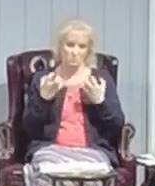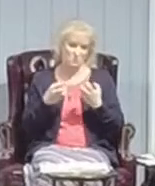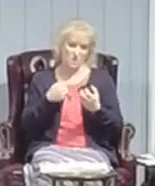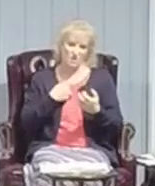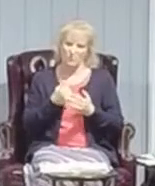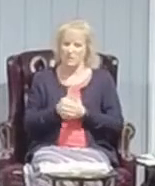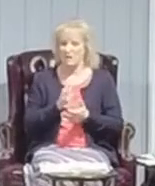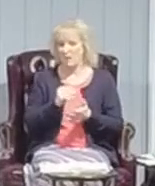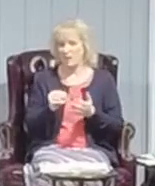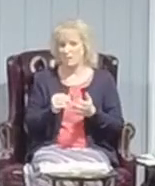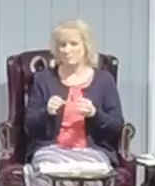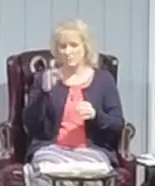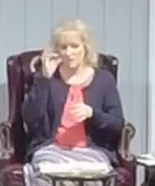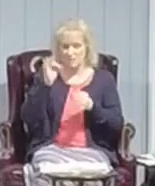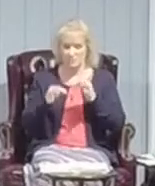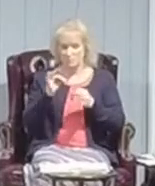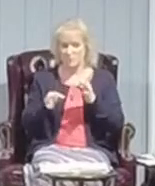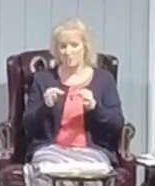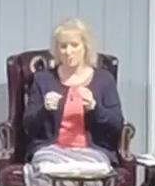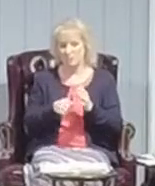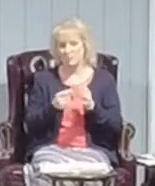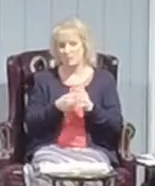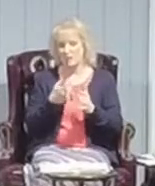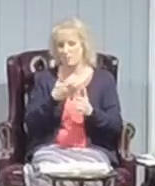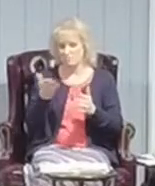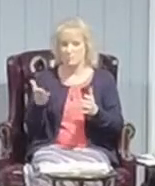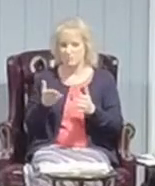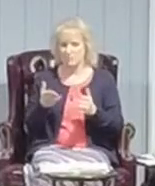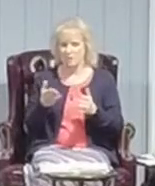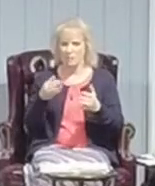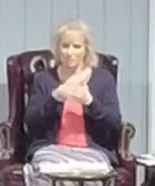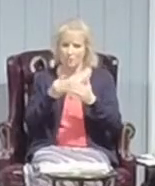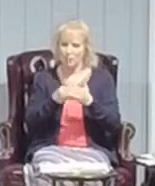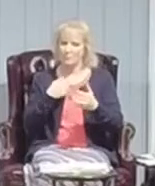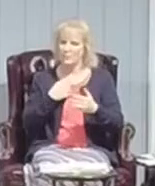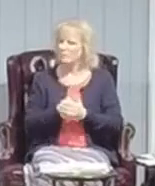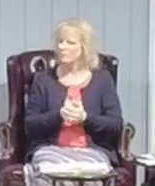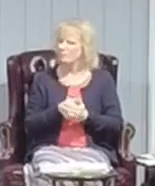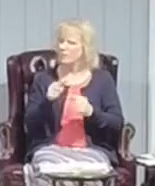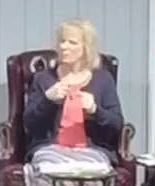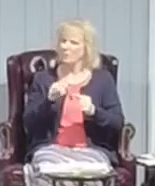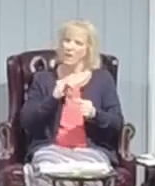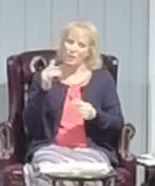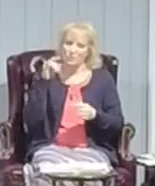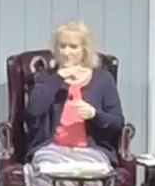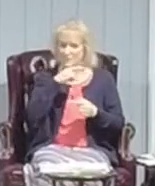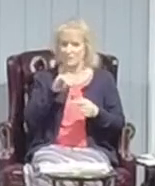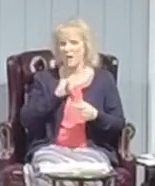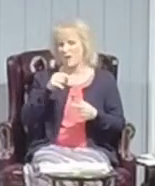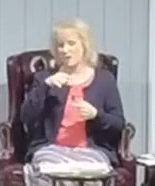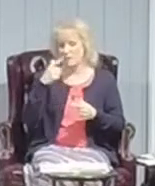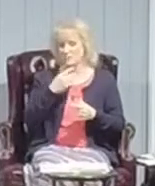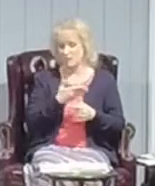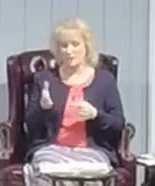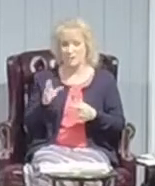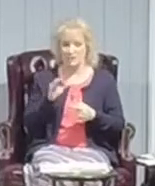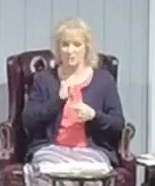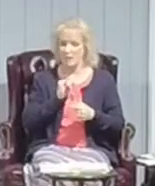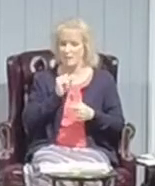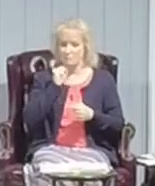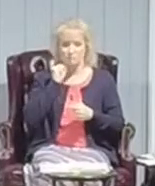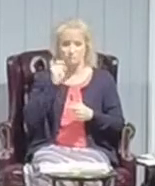sometimes they were kind of justified in getting mad at me. I mean, when I was a kid, I said things I shouldn't say.